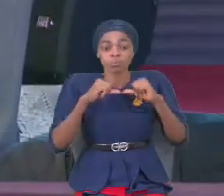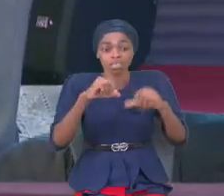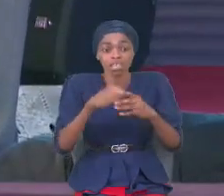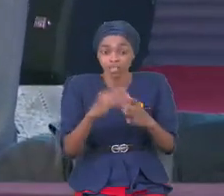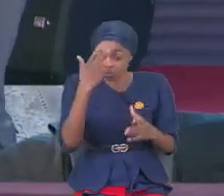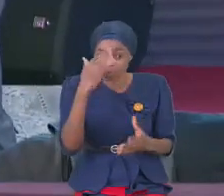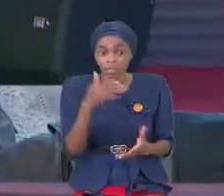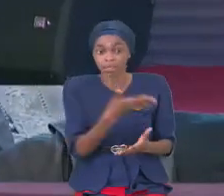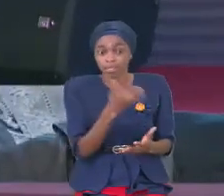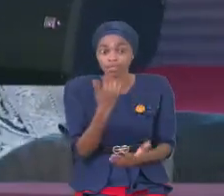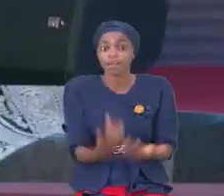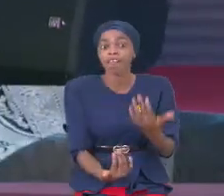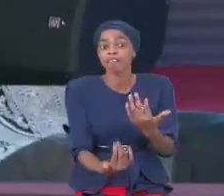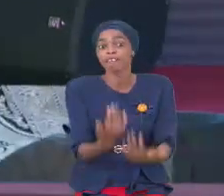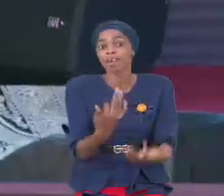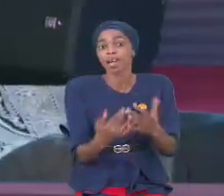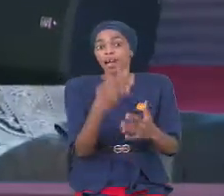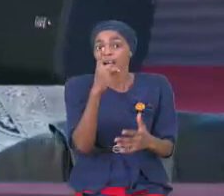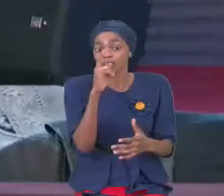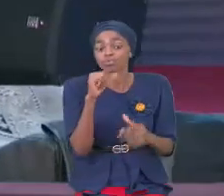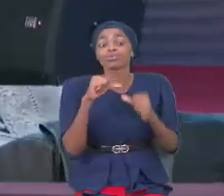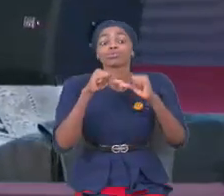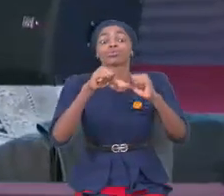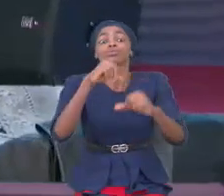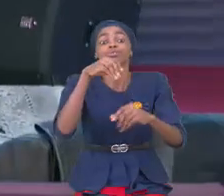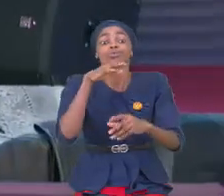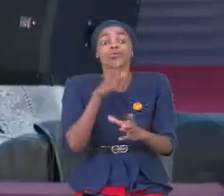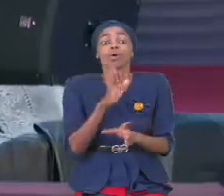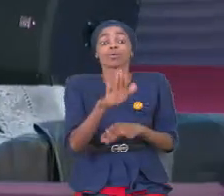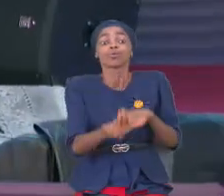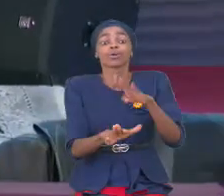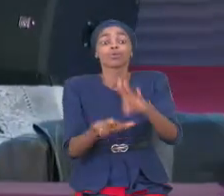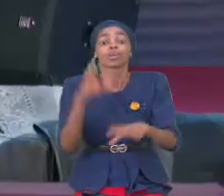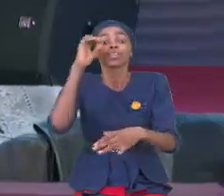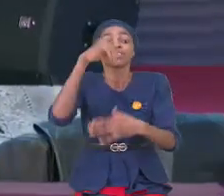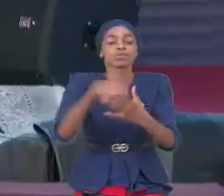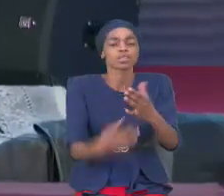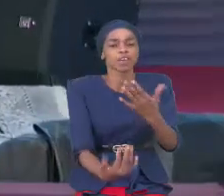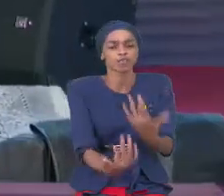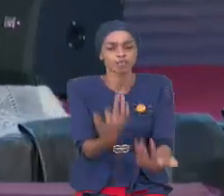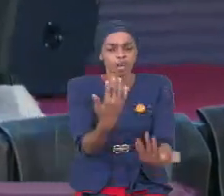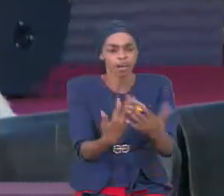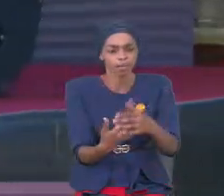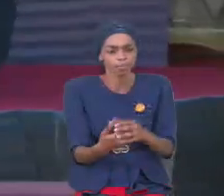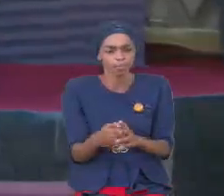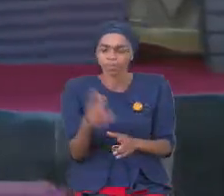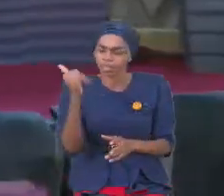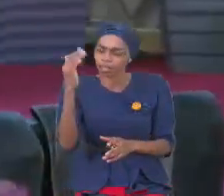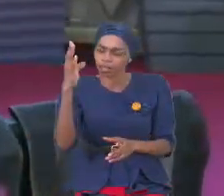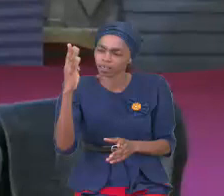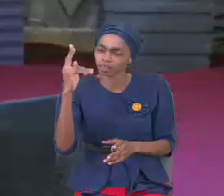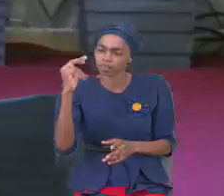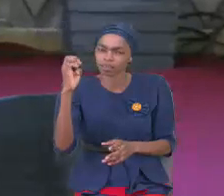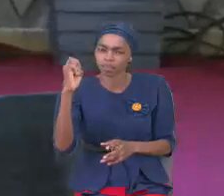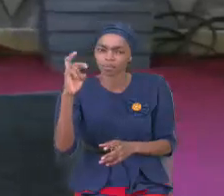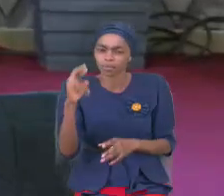walking consistently into the fire. Died Abner as a fool dies. How do you want to die?